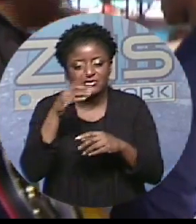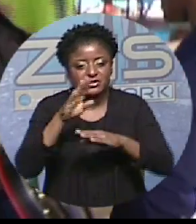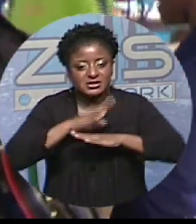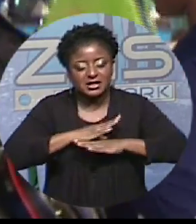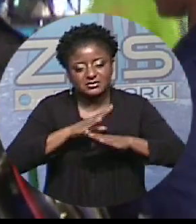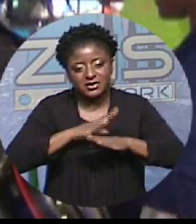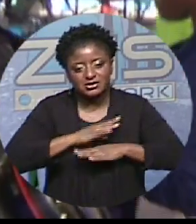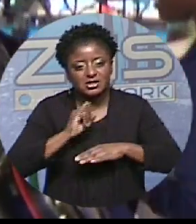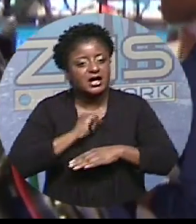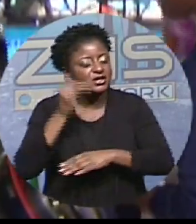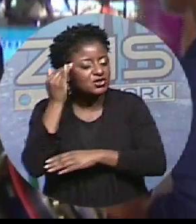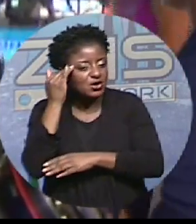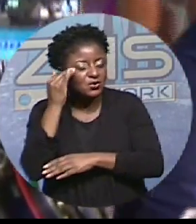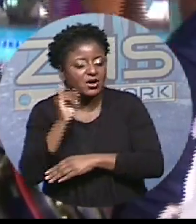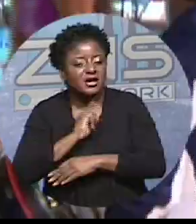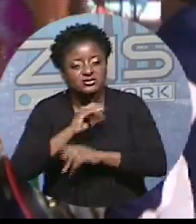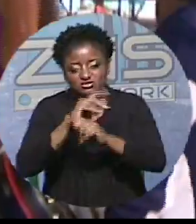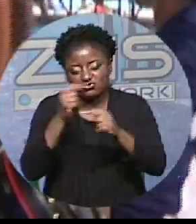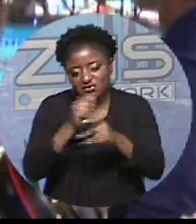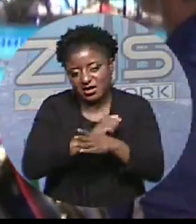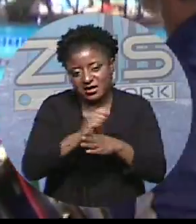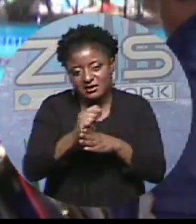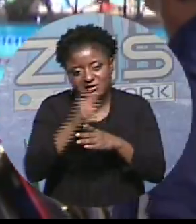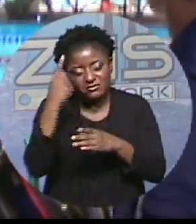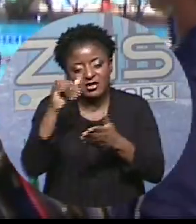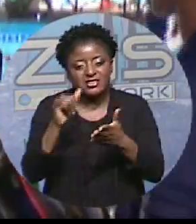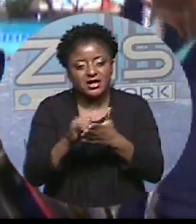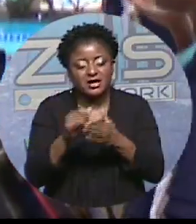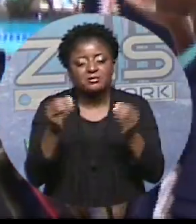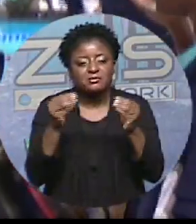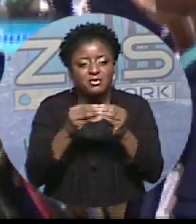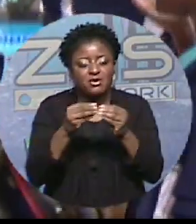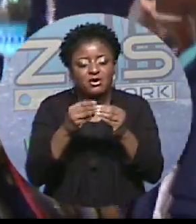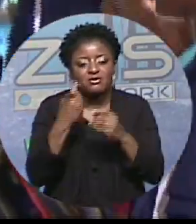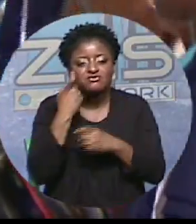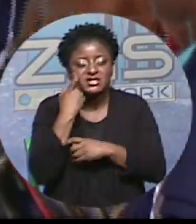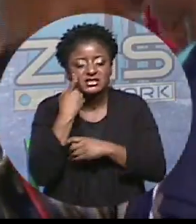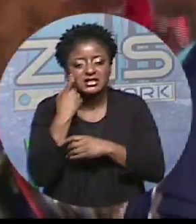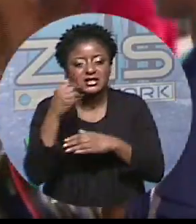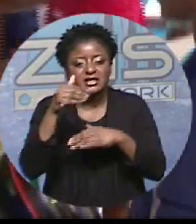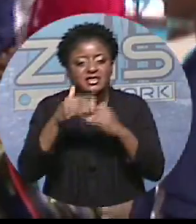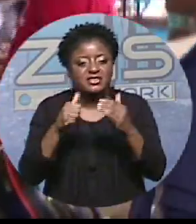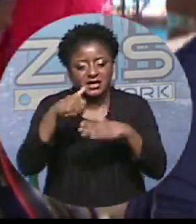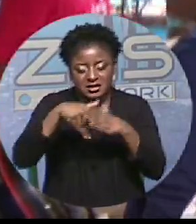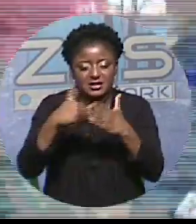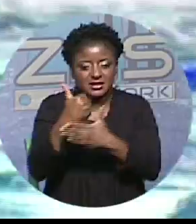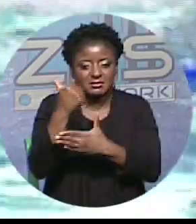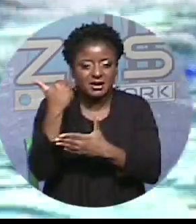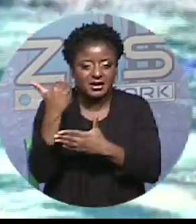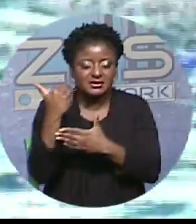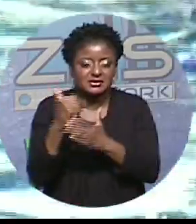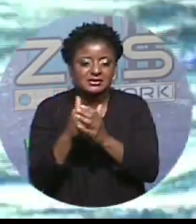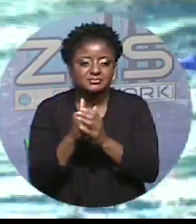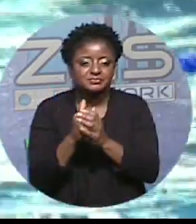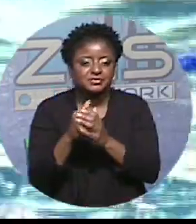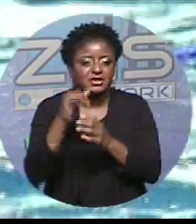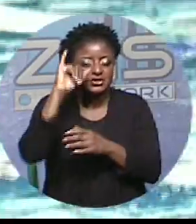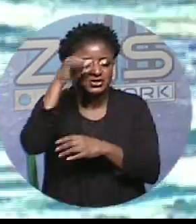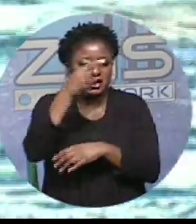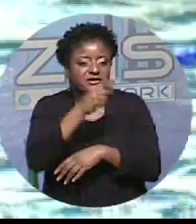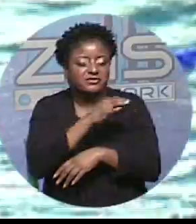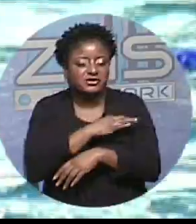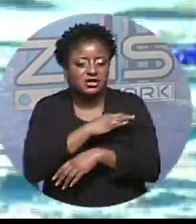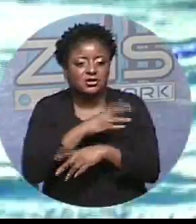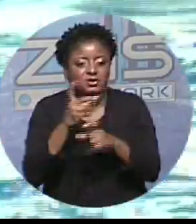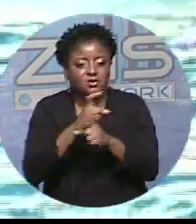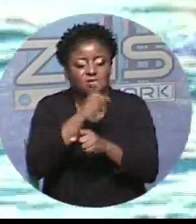that much more recently than I was in the past. So I was just trying to keep up with my breaststroke as well. Jared Fitzgerald won gold